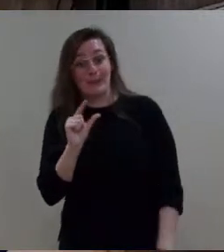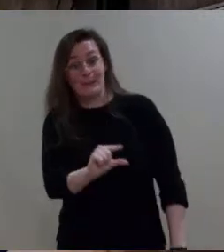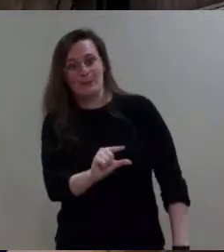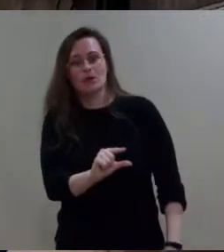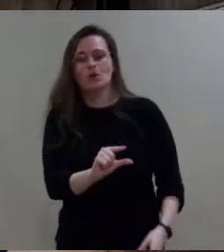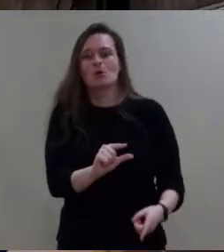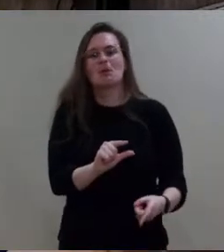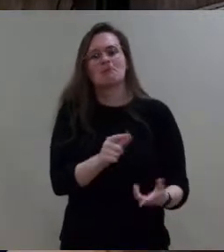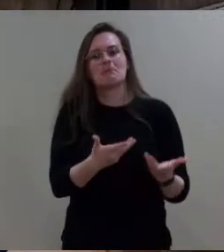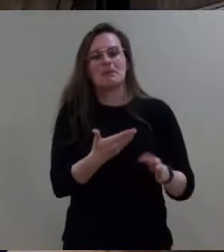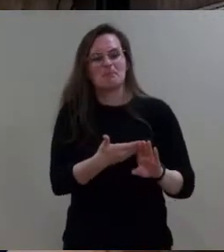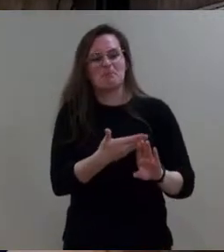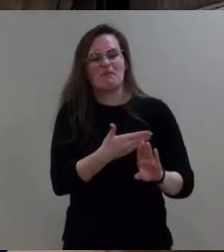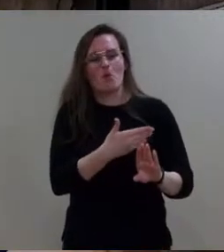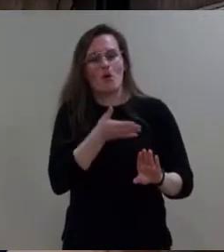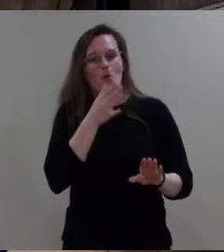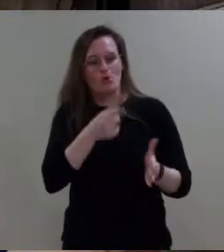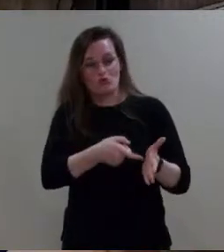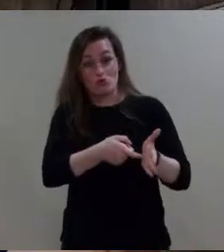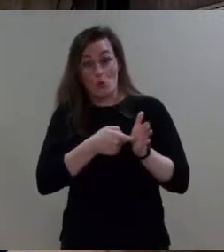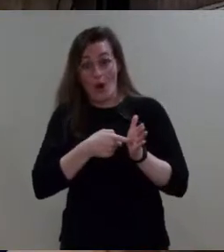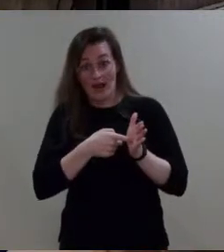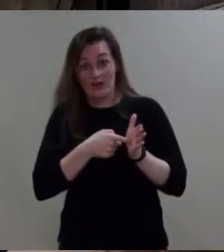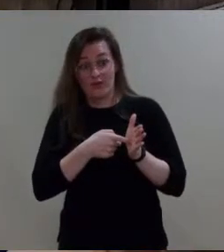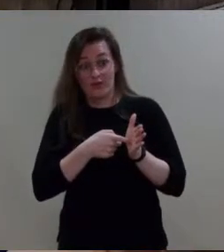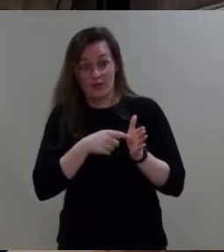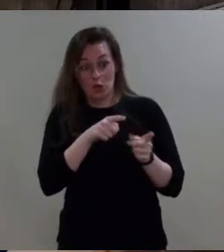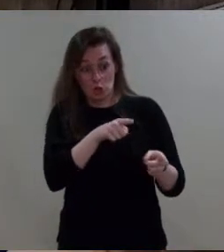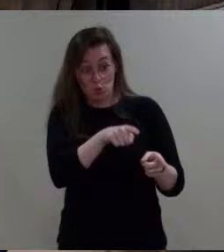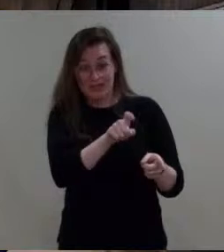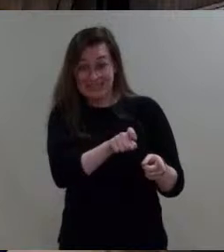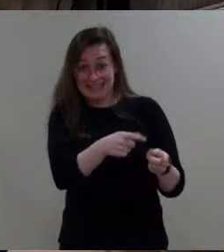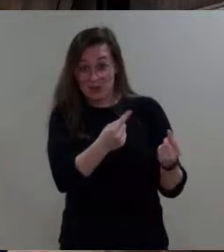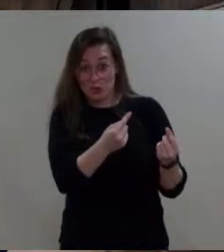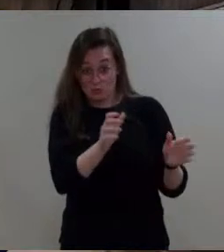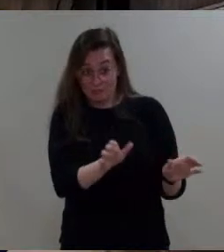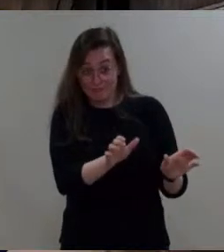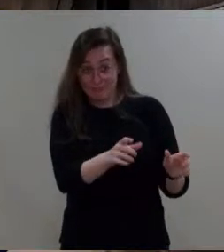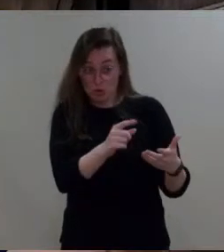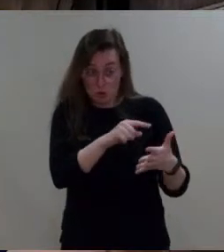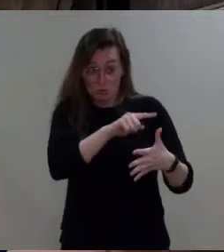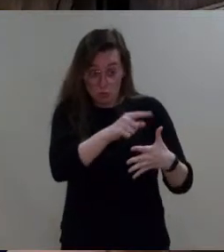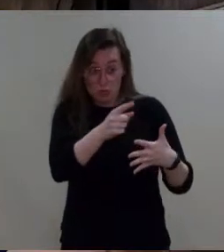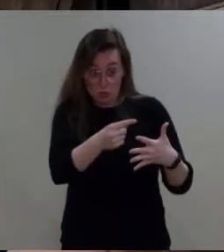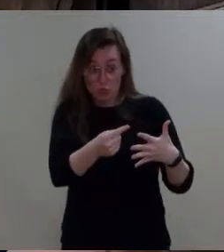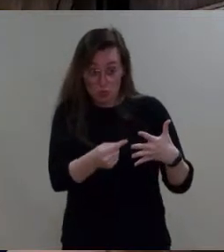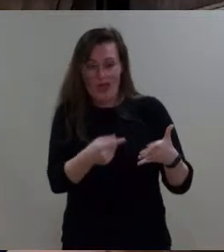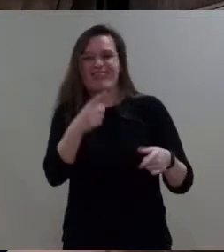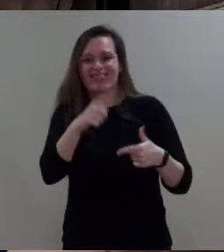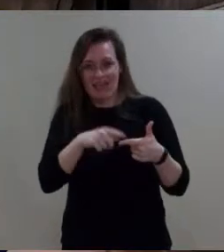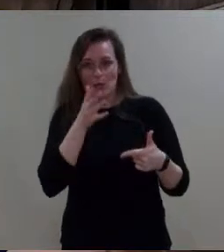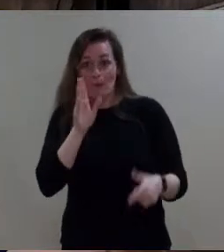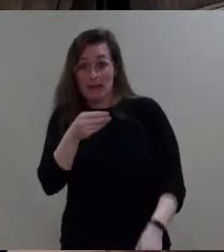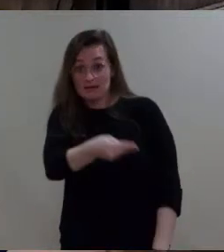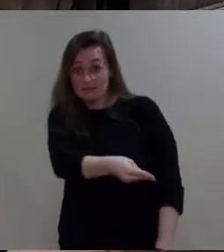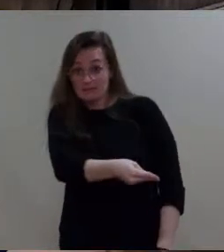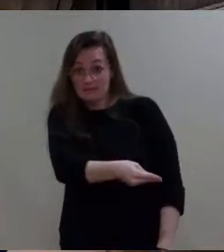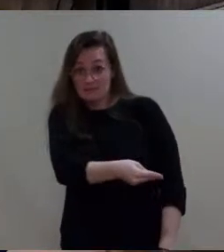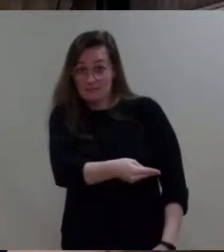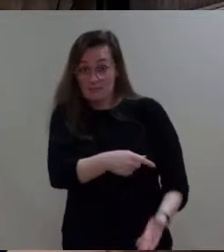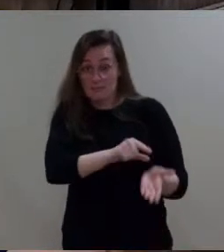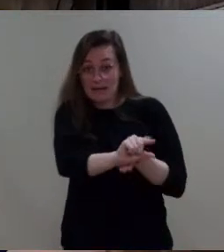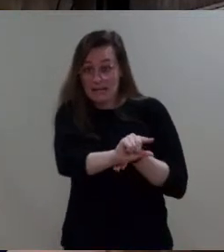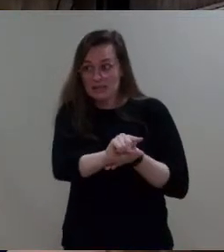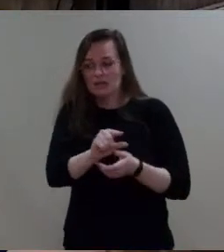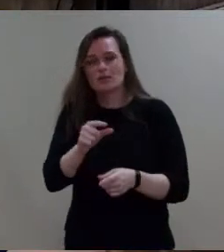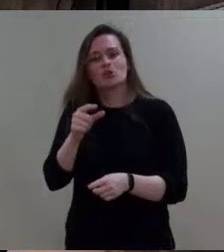to get your gas tax. Have you ever heard any changes coming, or? I haven't heard anything about that, and the gas tax actually comes from the federal